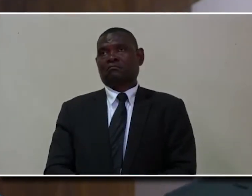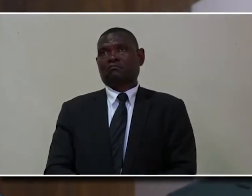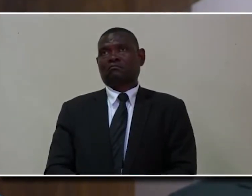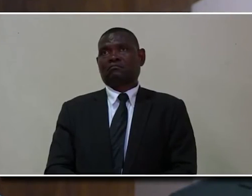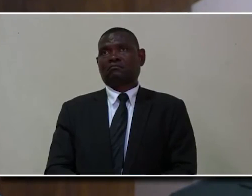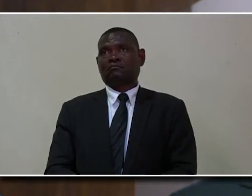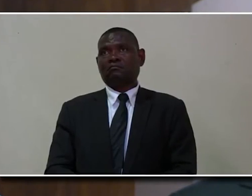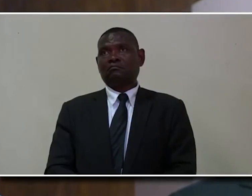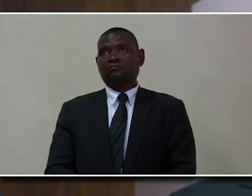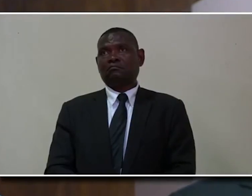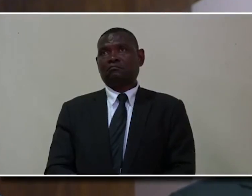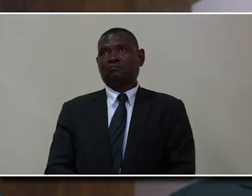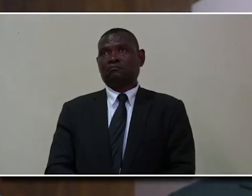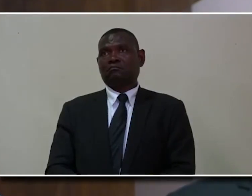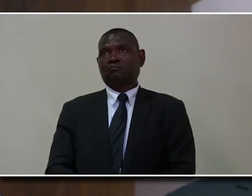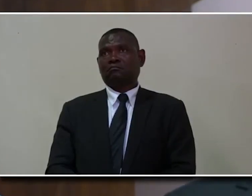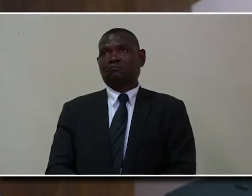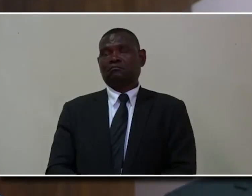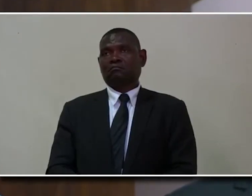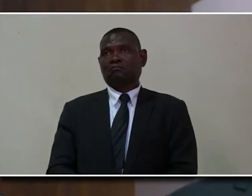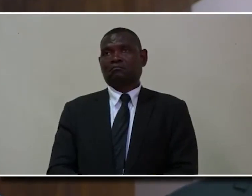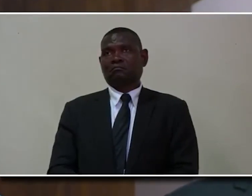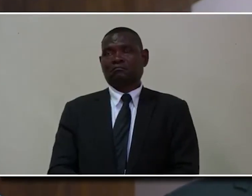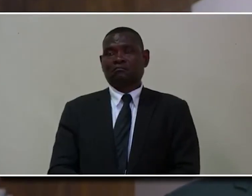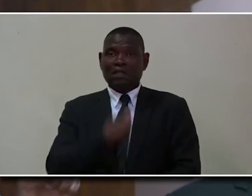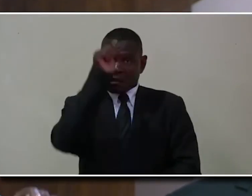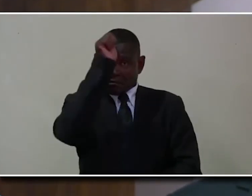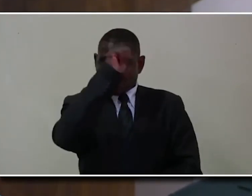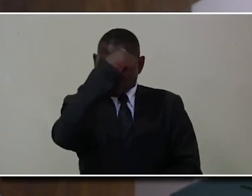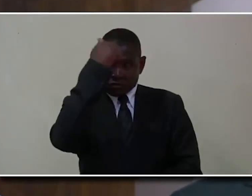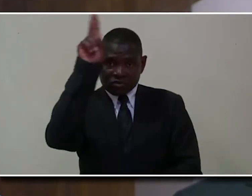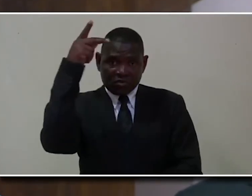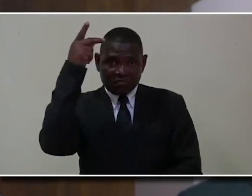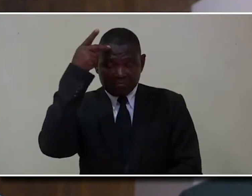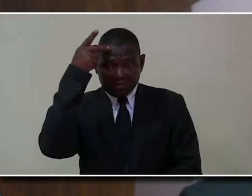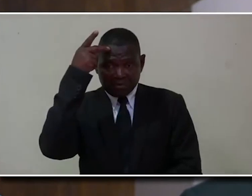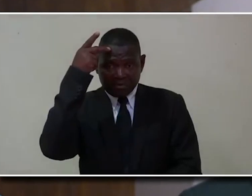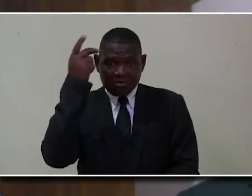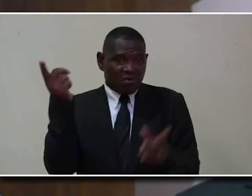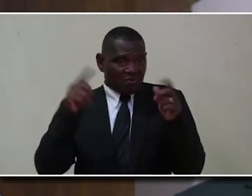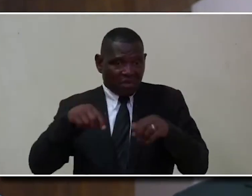Apostle Paul Mutumi Paulo issued this statement when he was in prison.